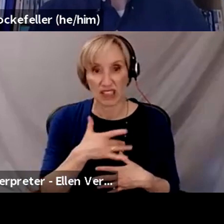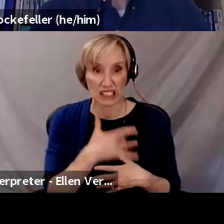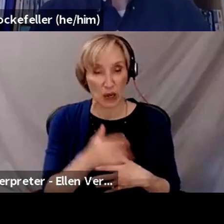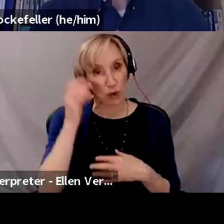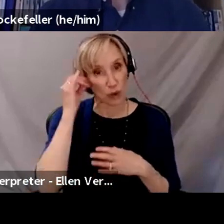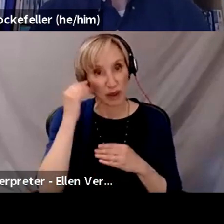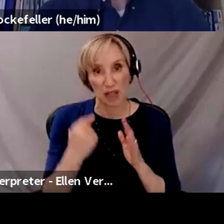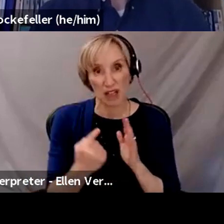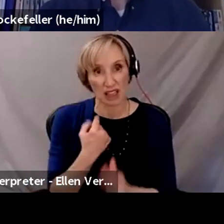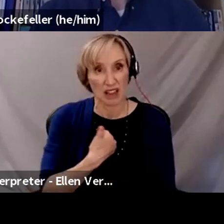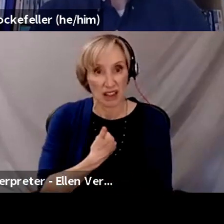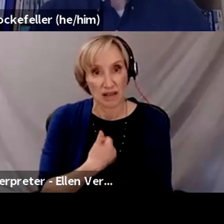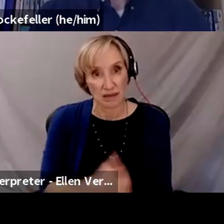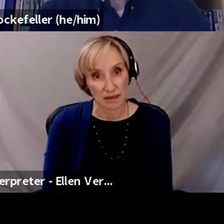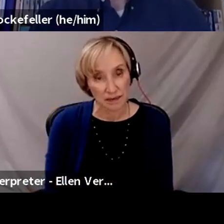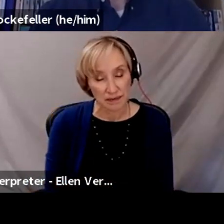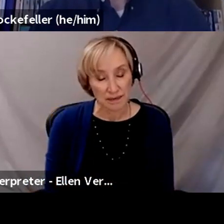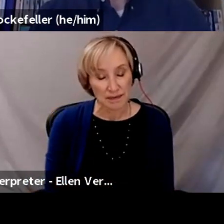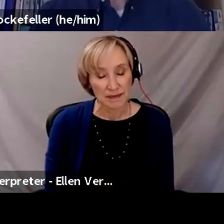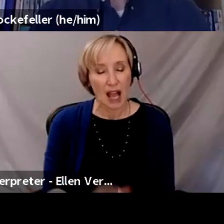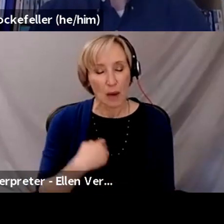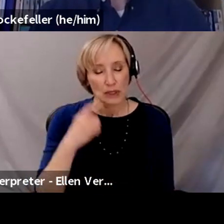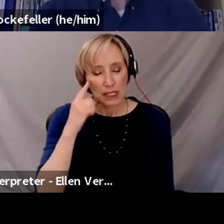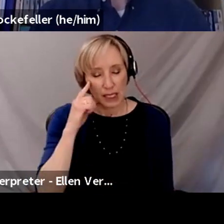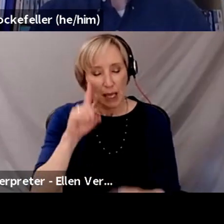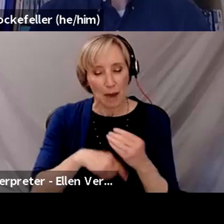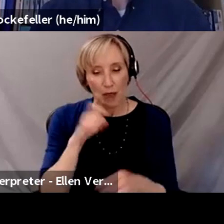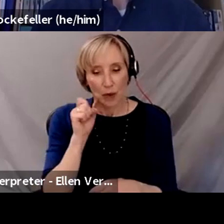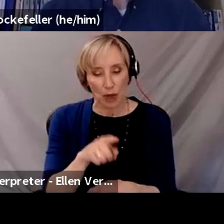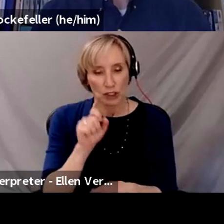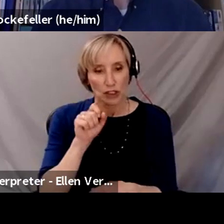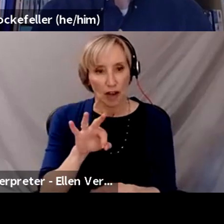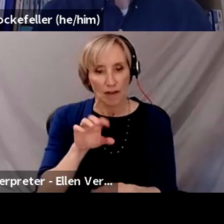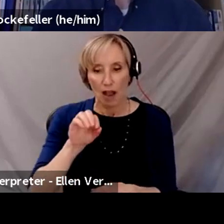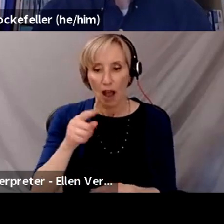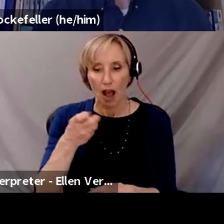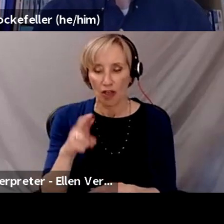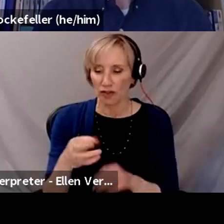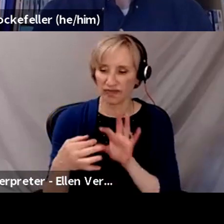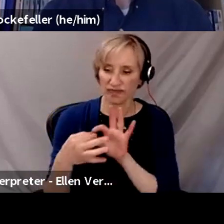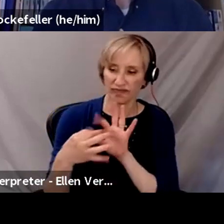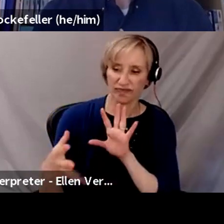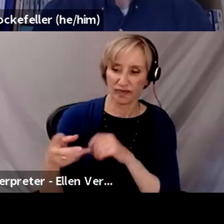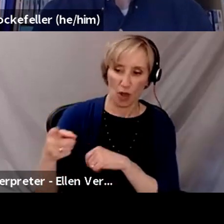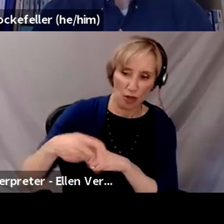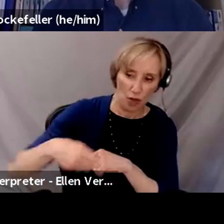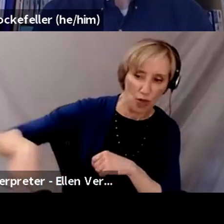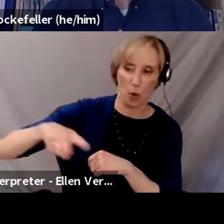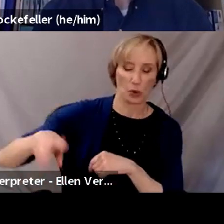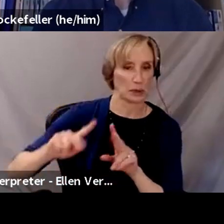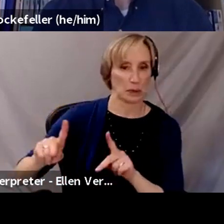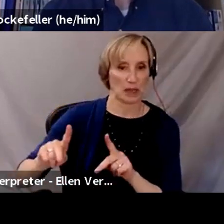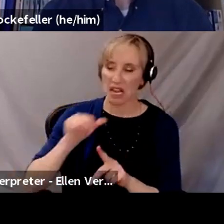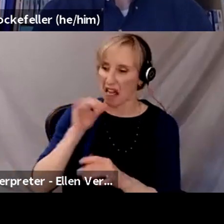going to say for this question, and I really think for me it's important to